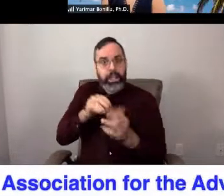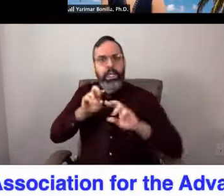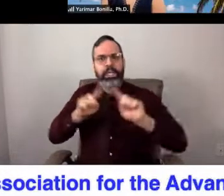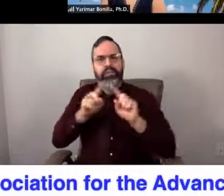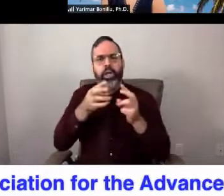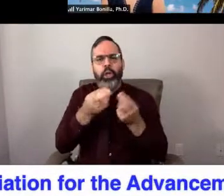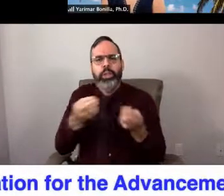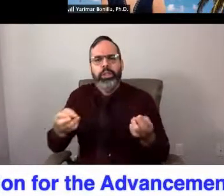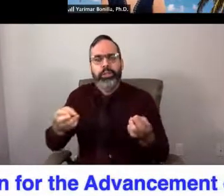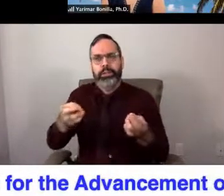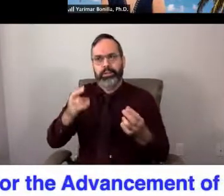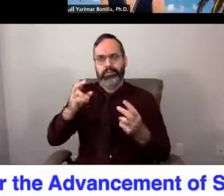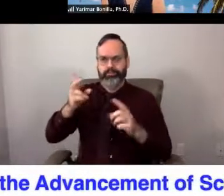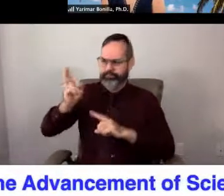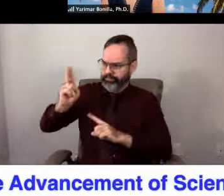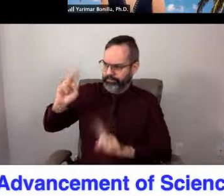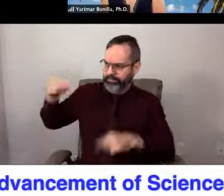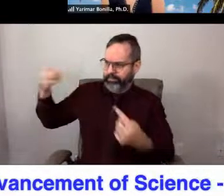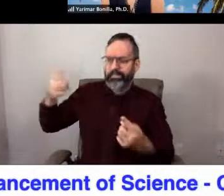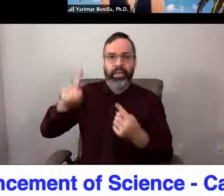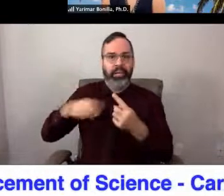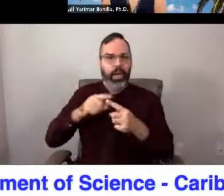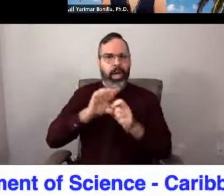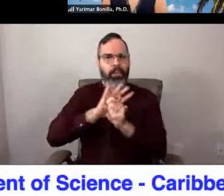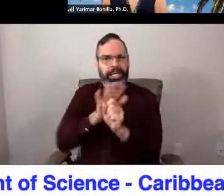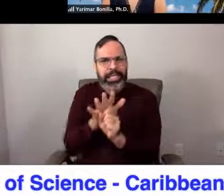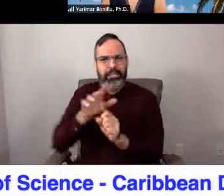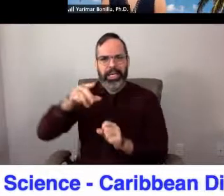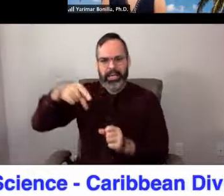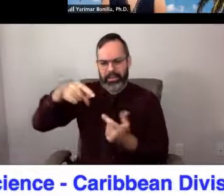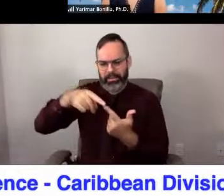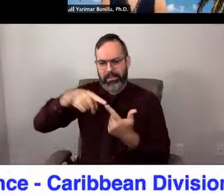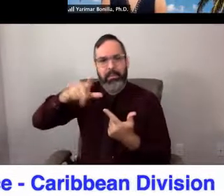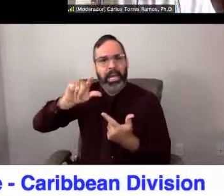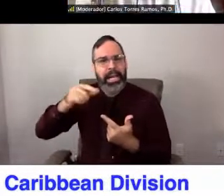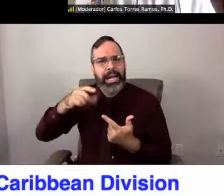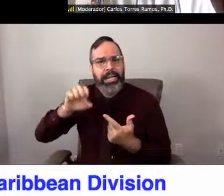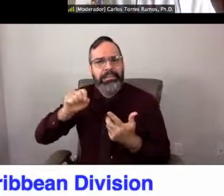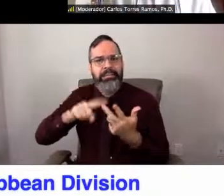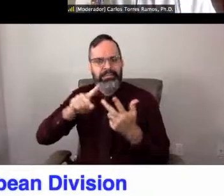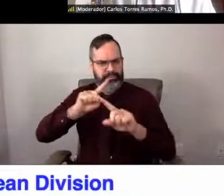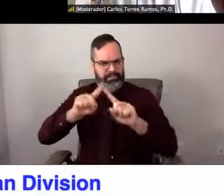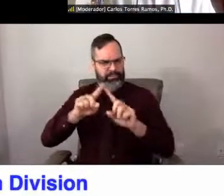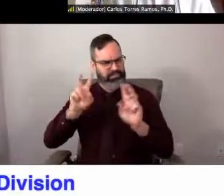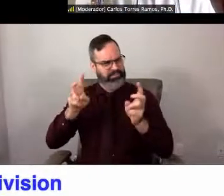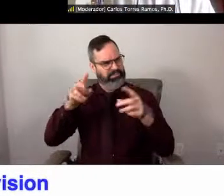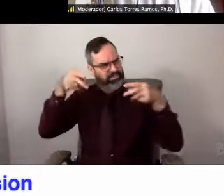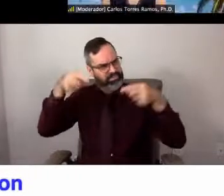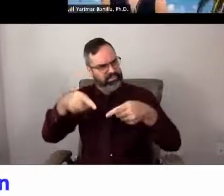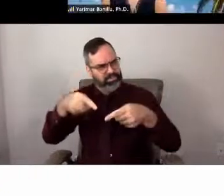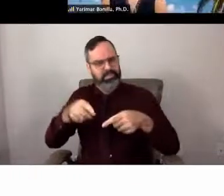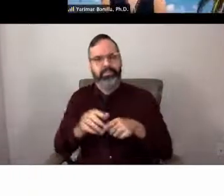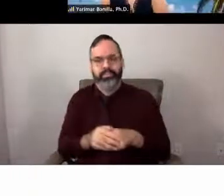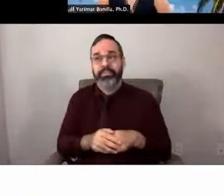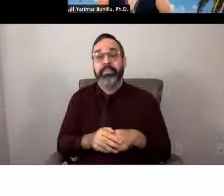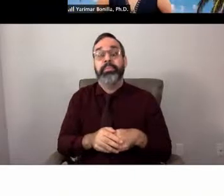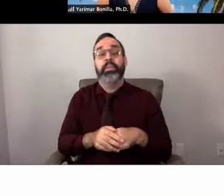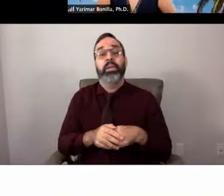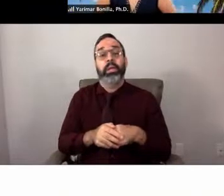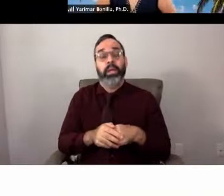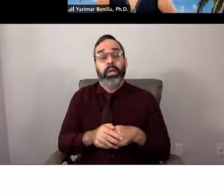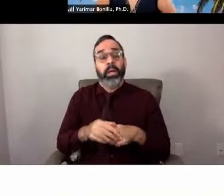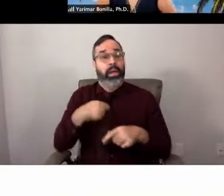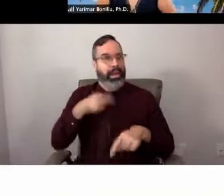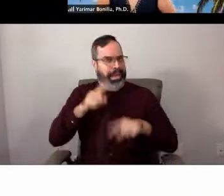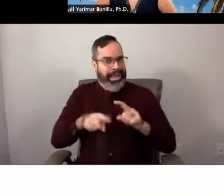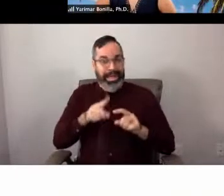historically about, pandemics and plagues and stuff like that. But at this, I mean, I can't speak for